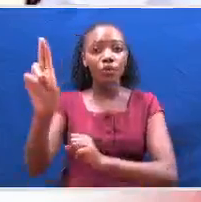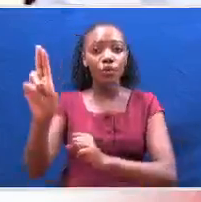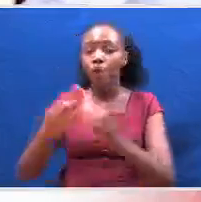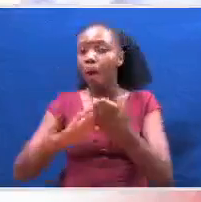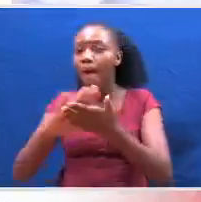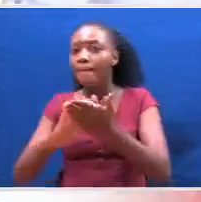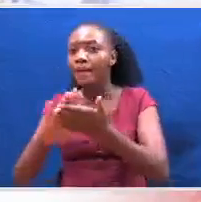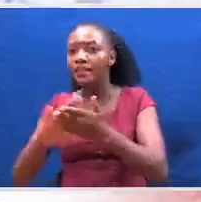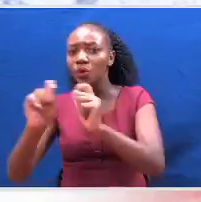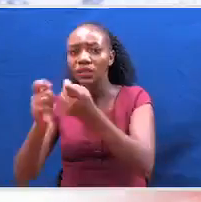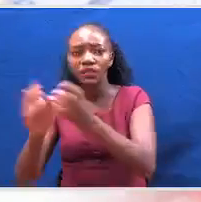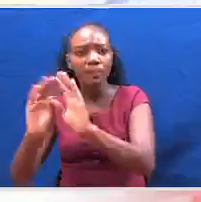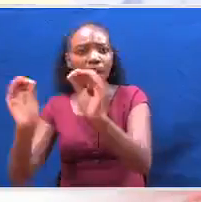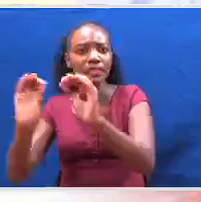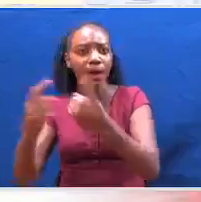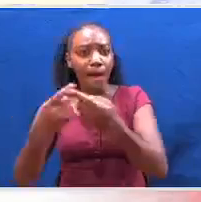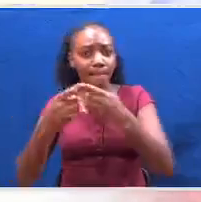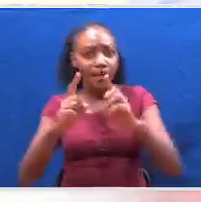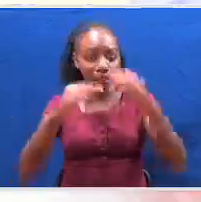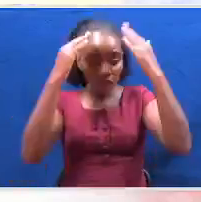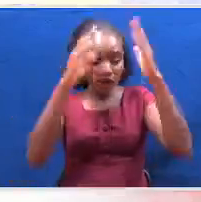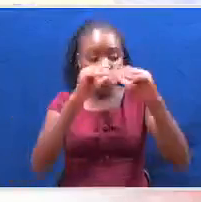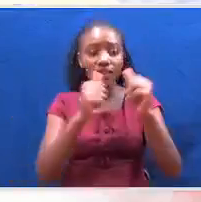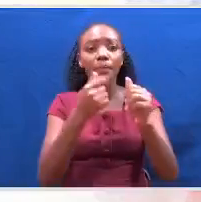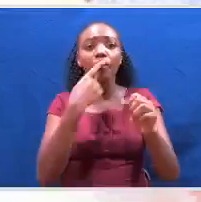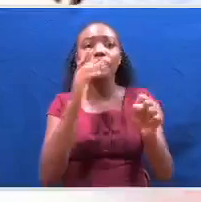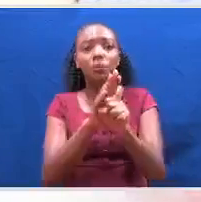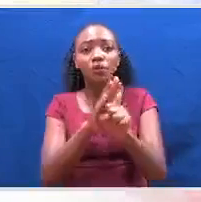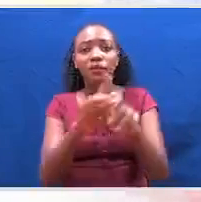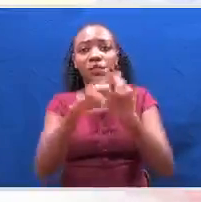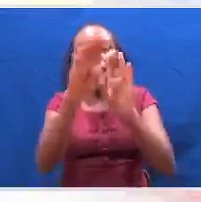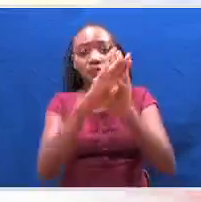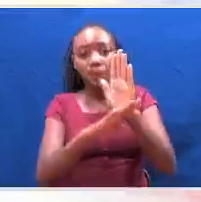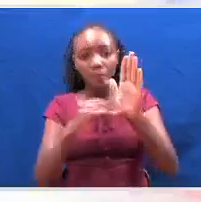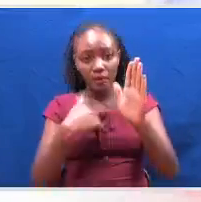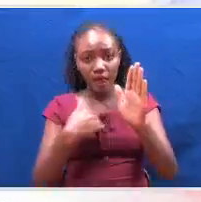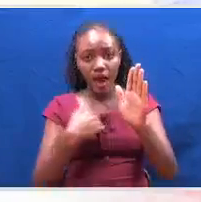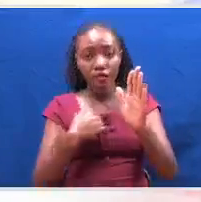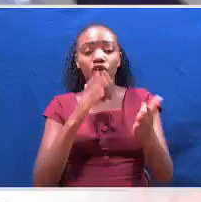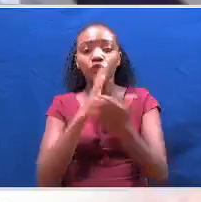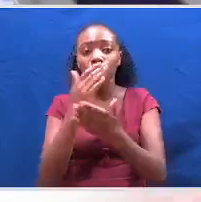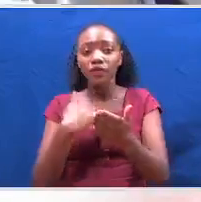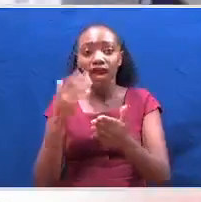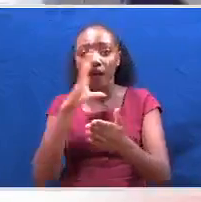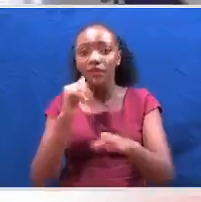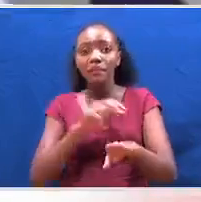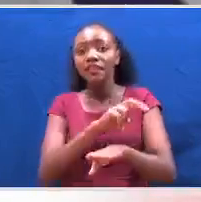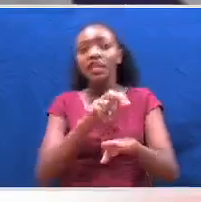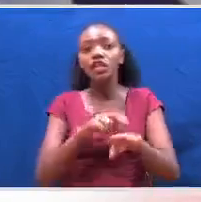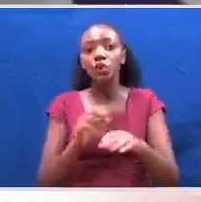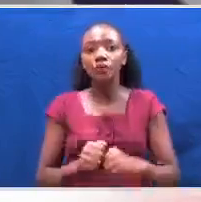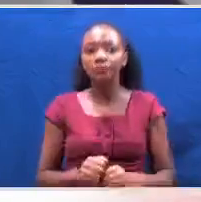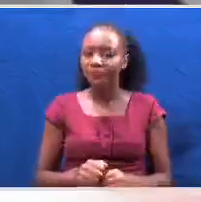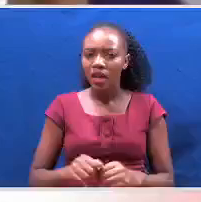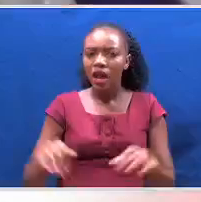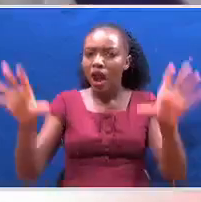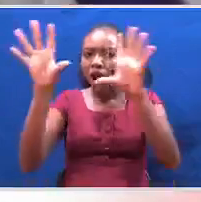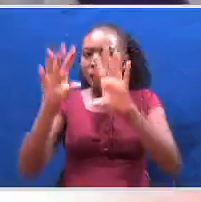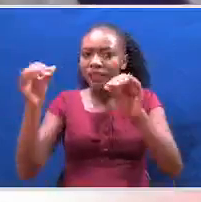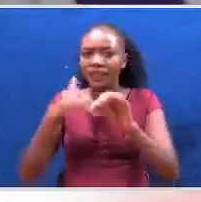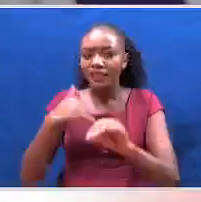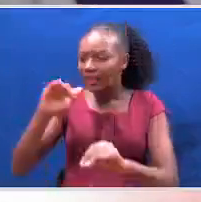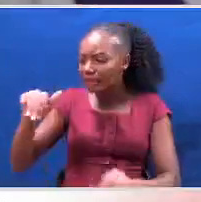basis of his tribe, but his manifesto and promises of building a better country. Rais hana deni